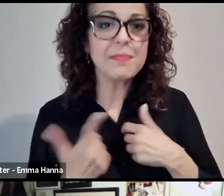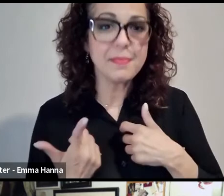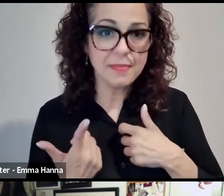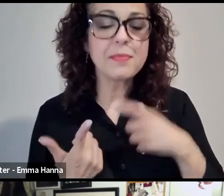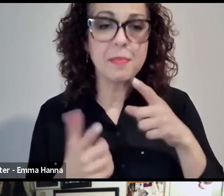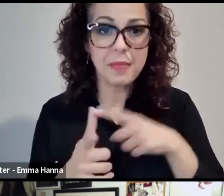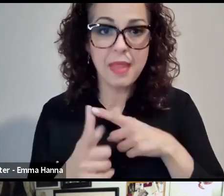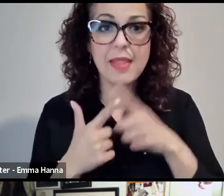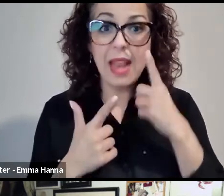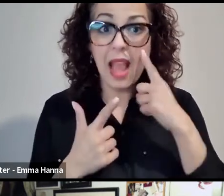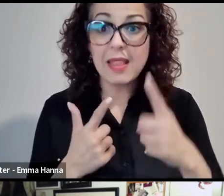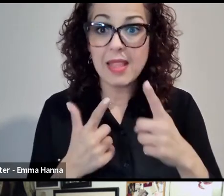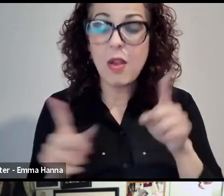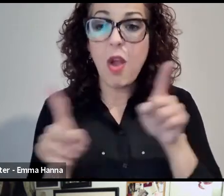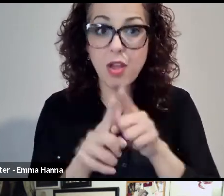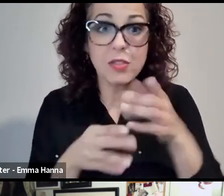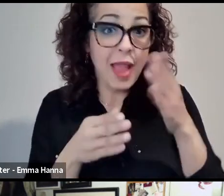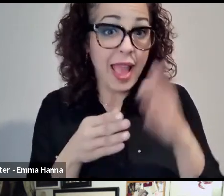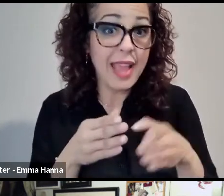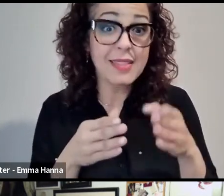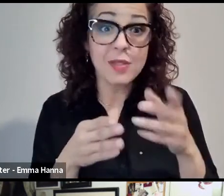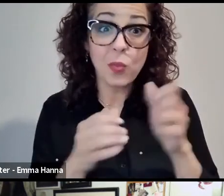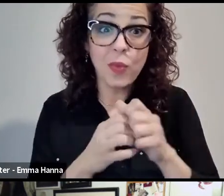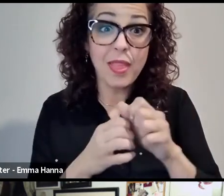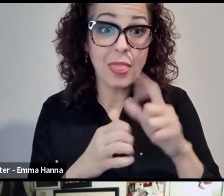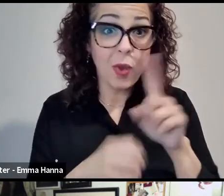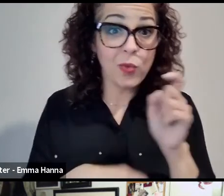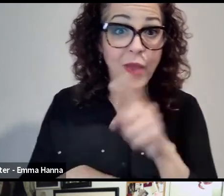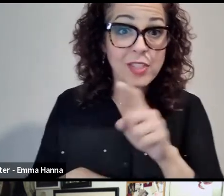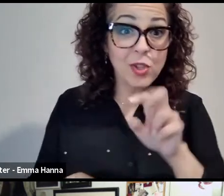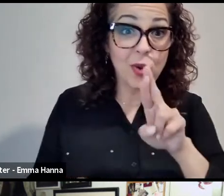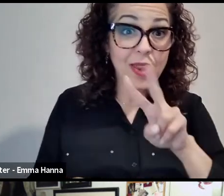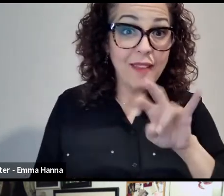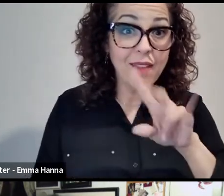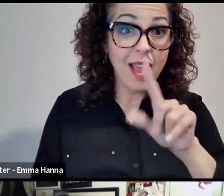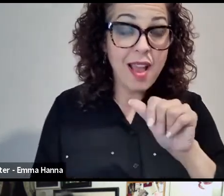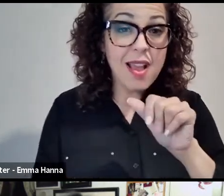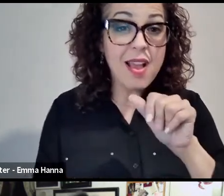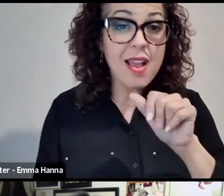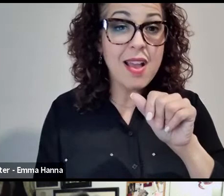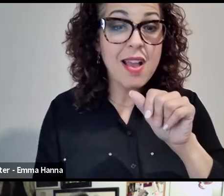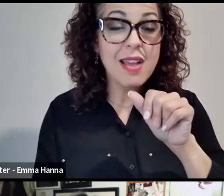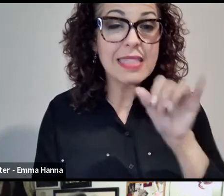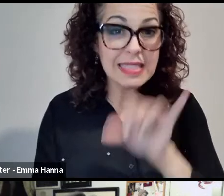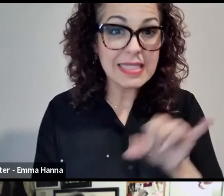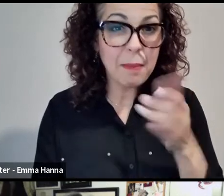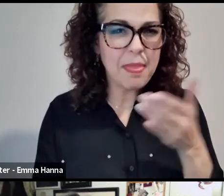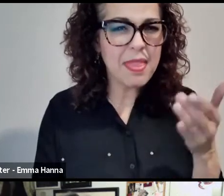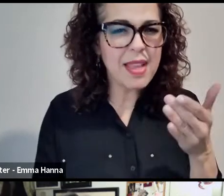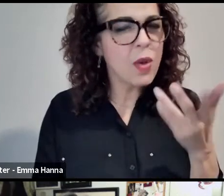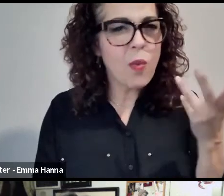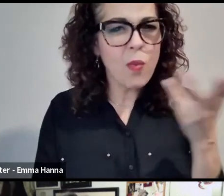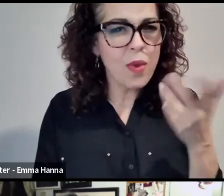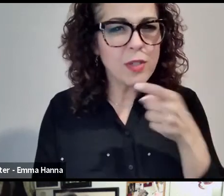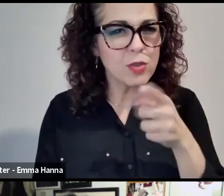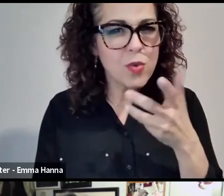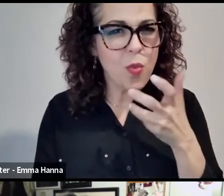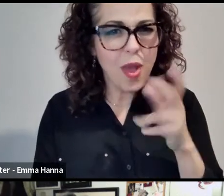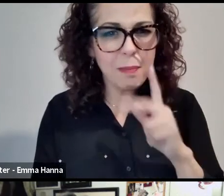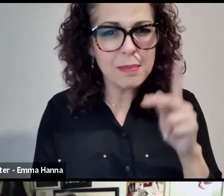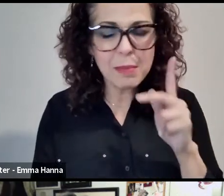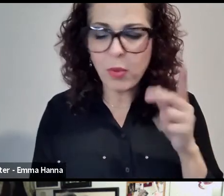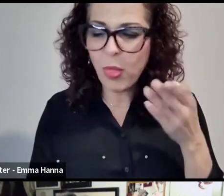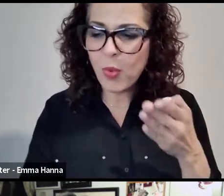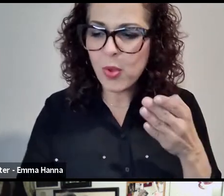And I think I'll just end with the question to Reva, that's on the same theme. What is it that you want people through your book, through your